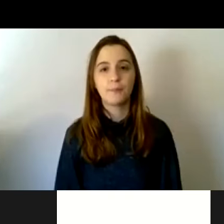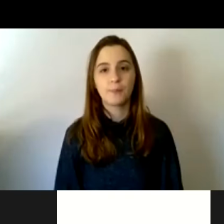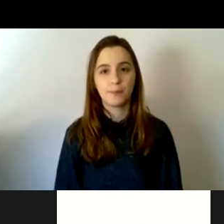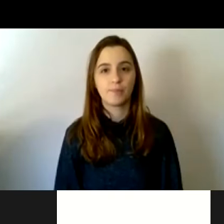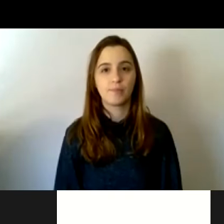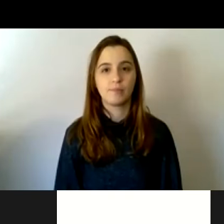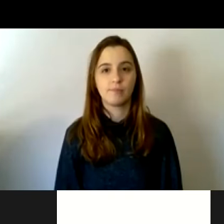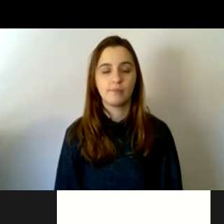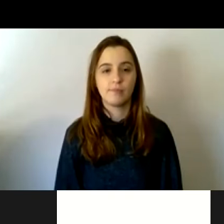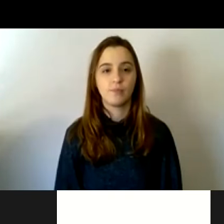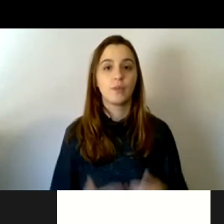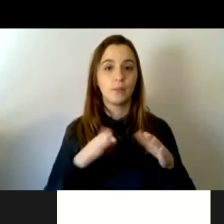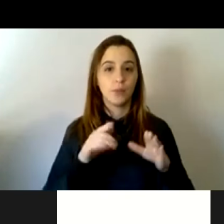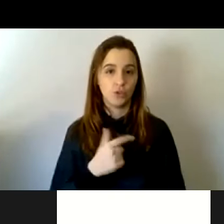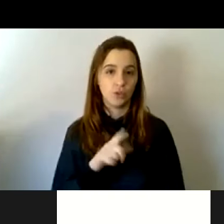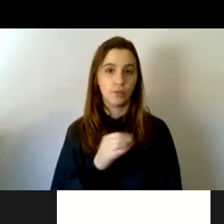though I also like to be